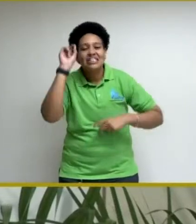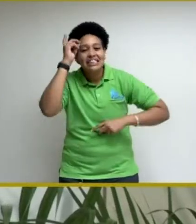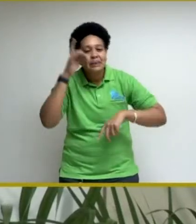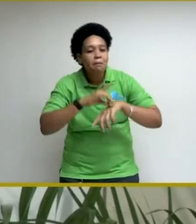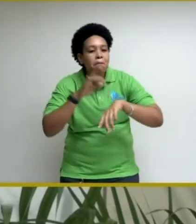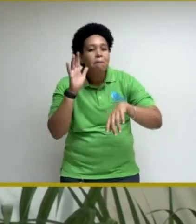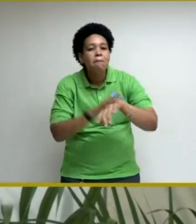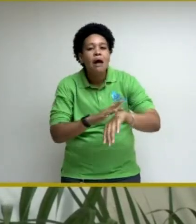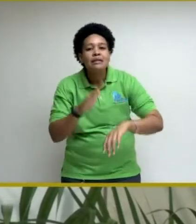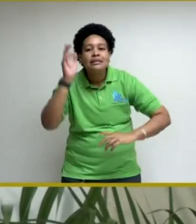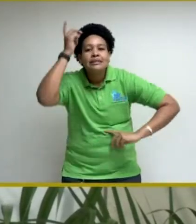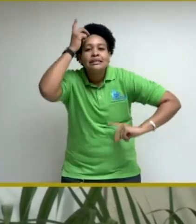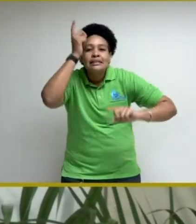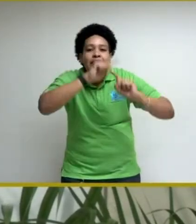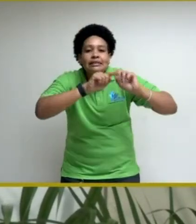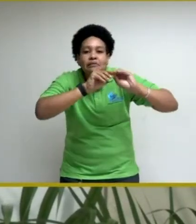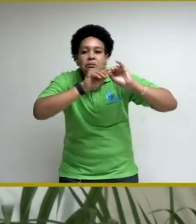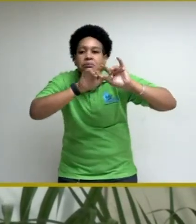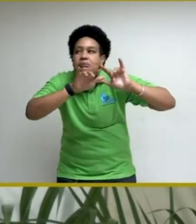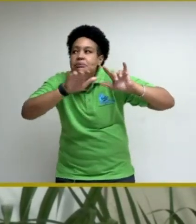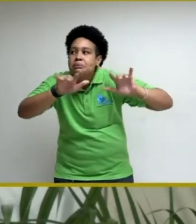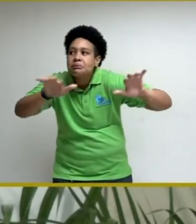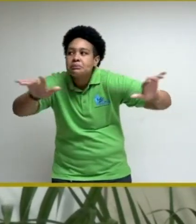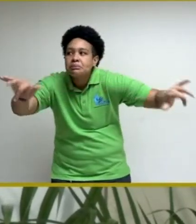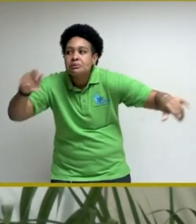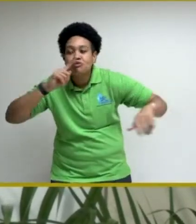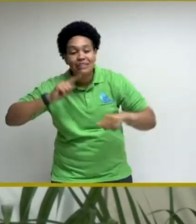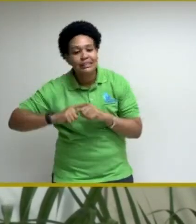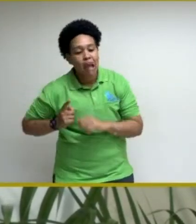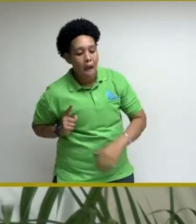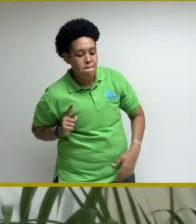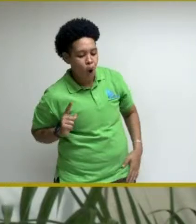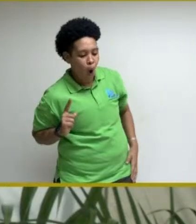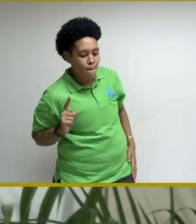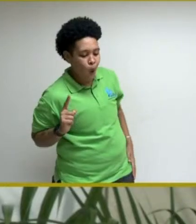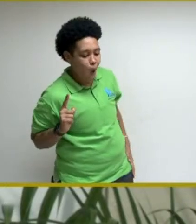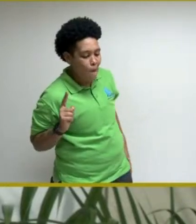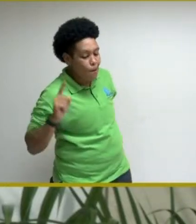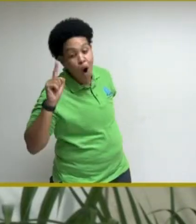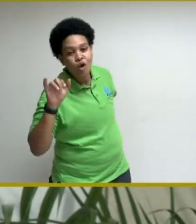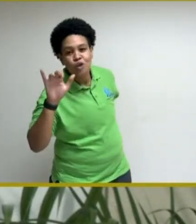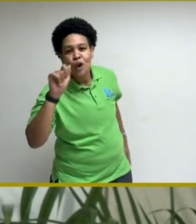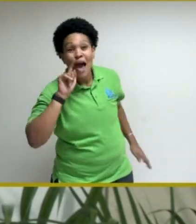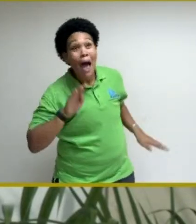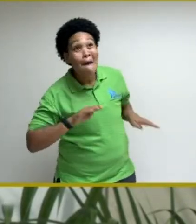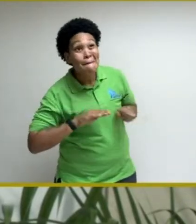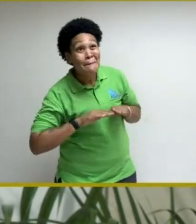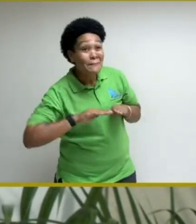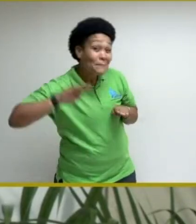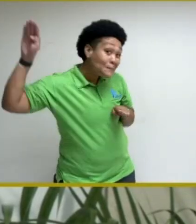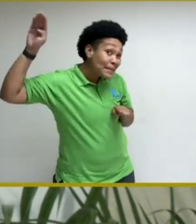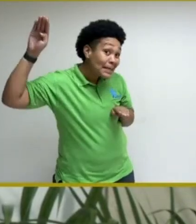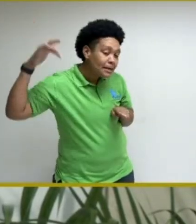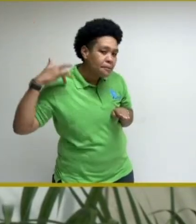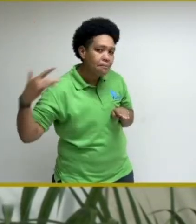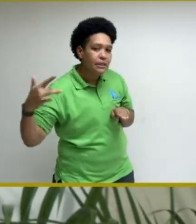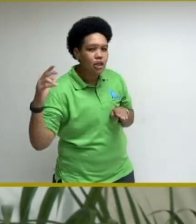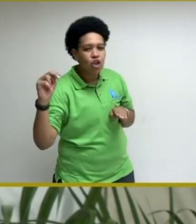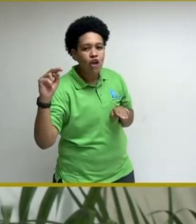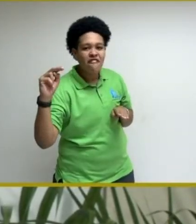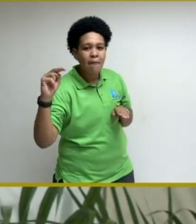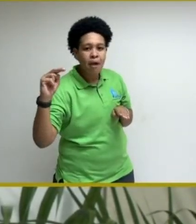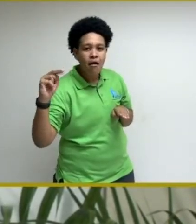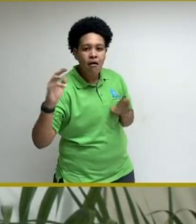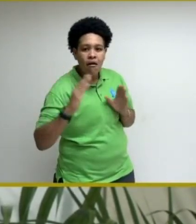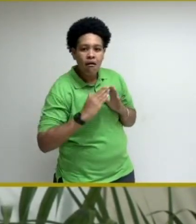this time, and we know that that starts to go up in July and tends to peak at about November. So we are at